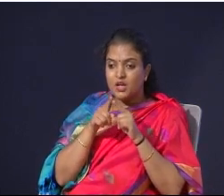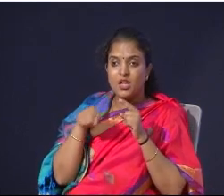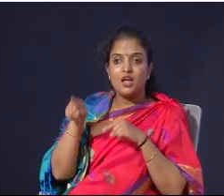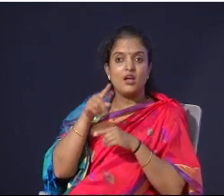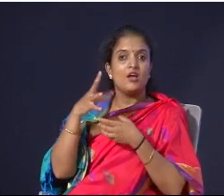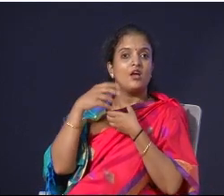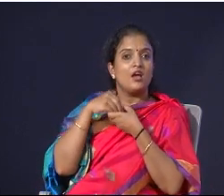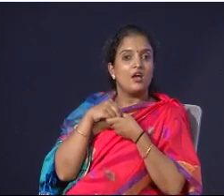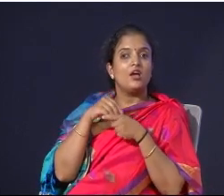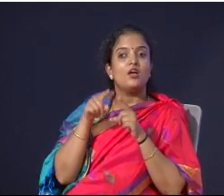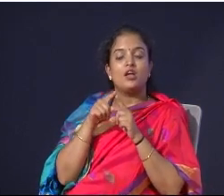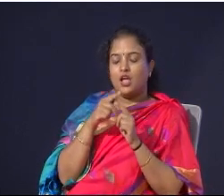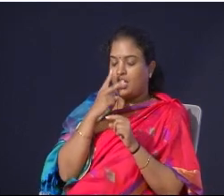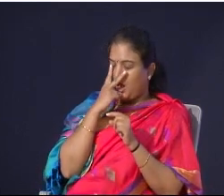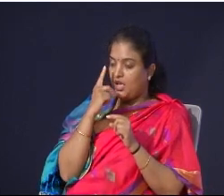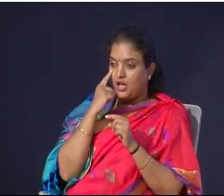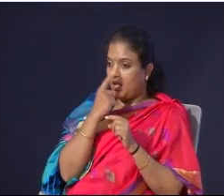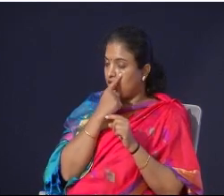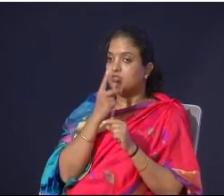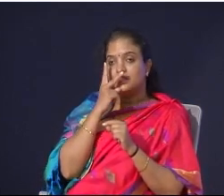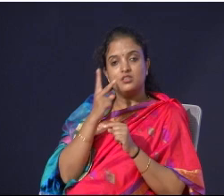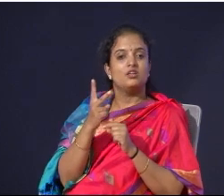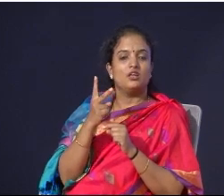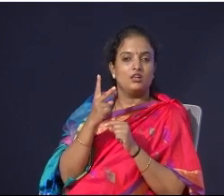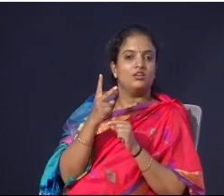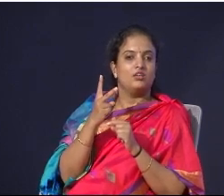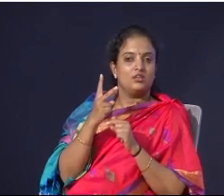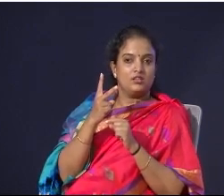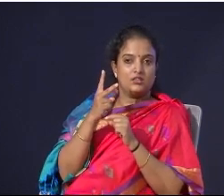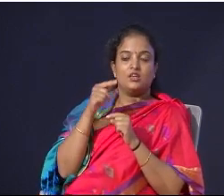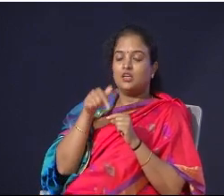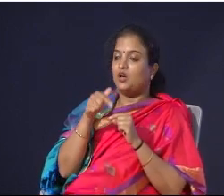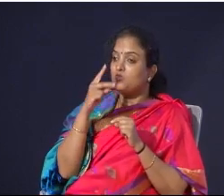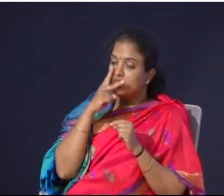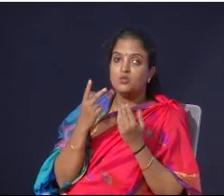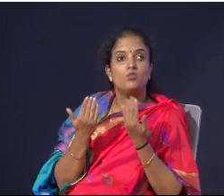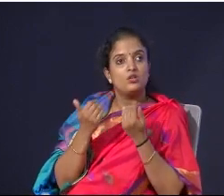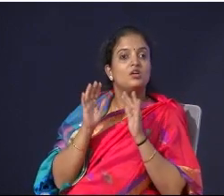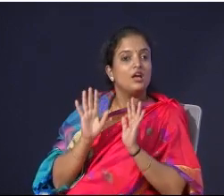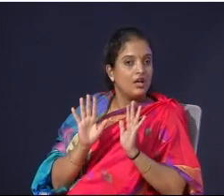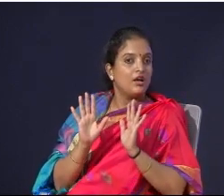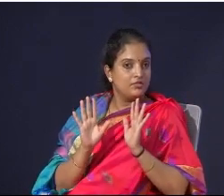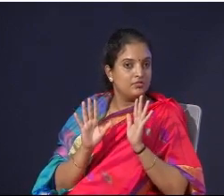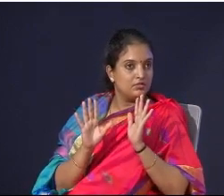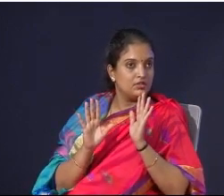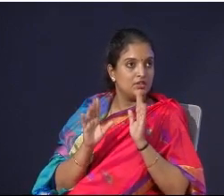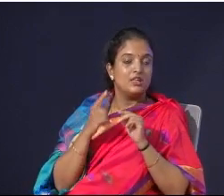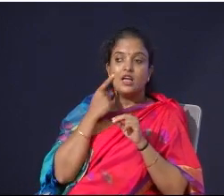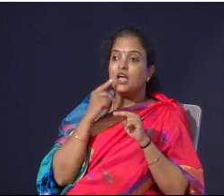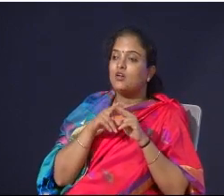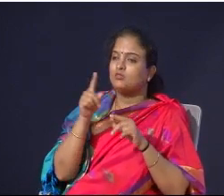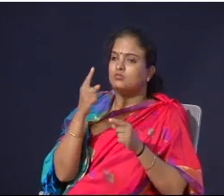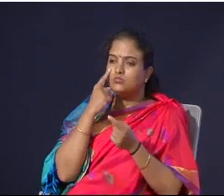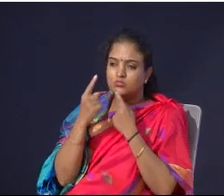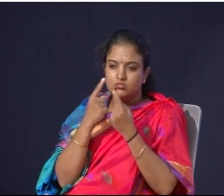the ability of the eyes to see, right? You can see things in front of you. That is the ability of the eyes to see. When you go to check your eyes,